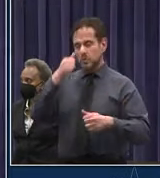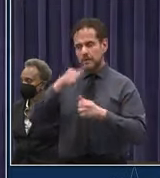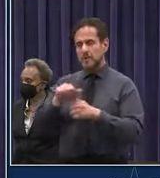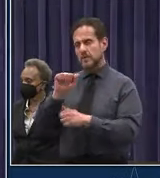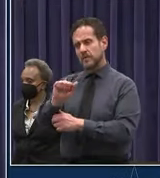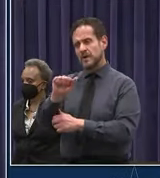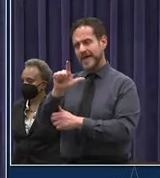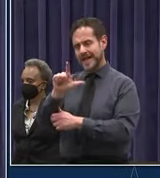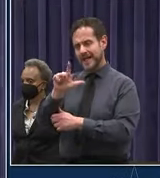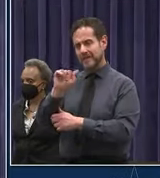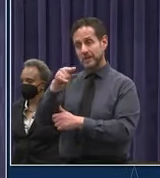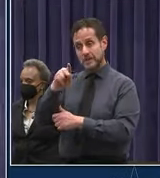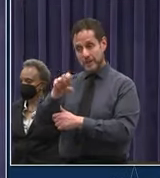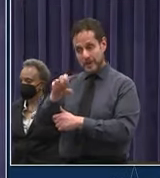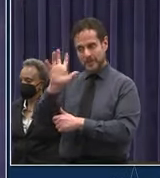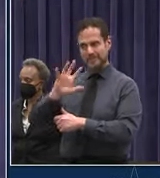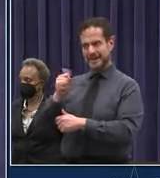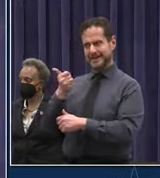conspiracies,